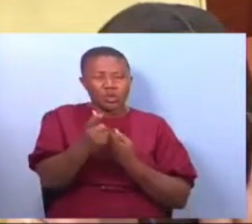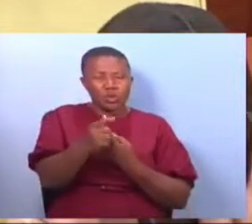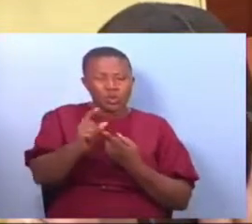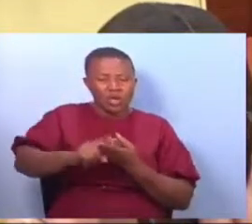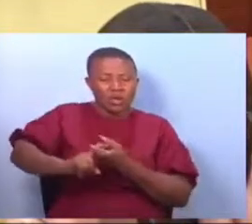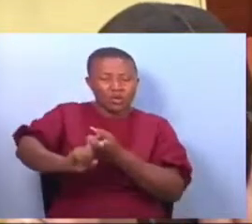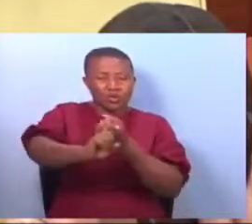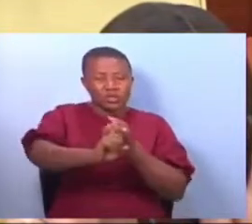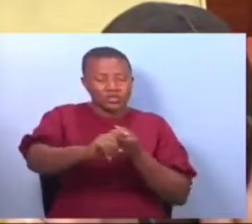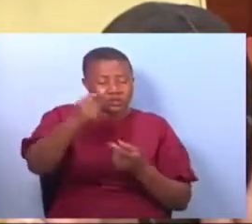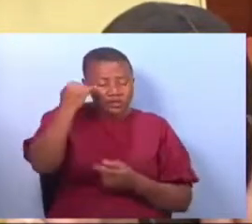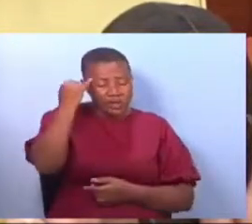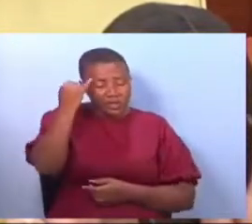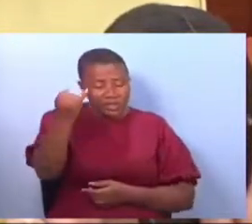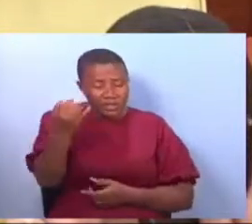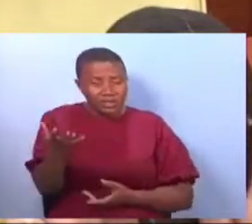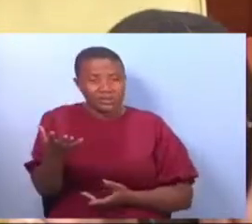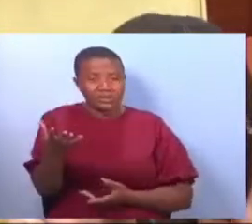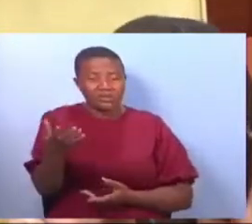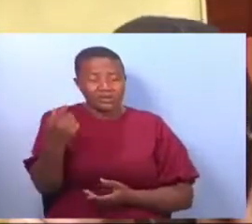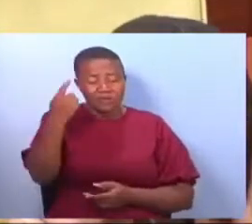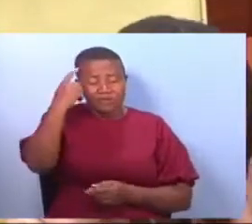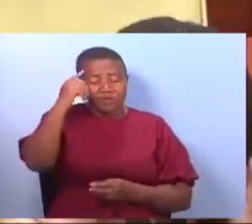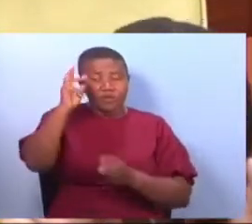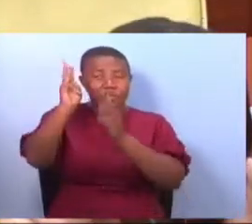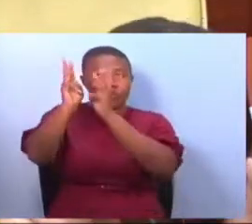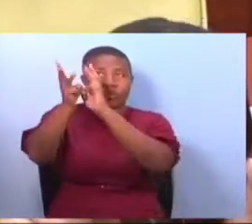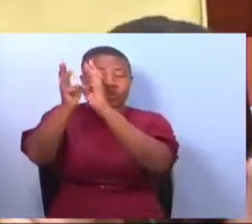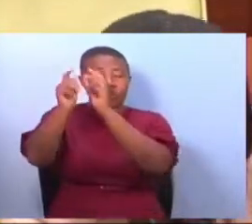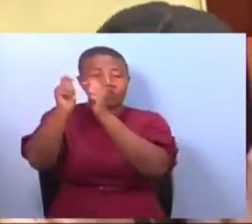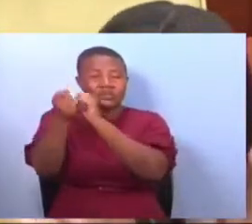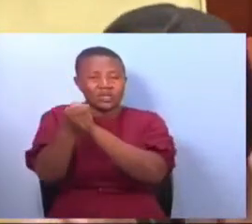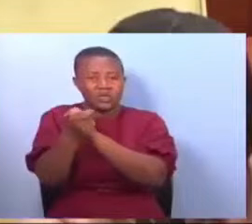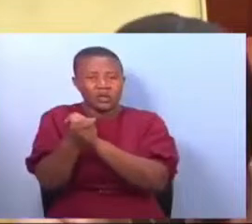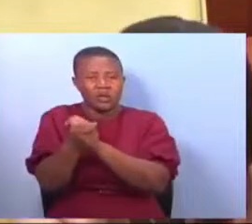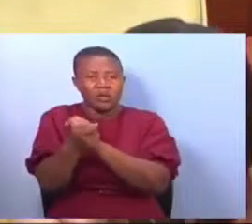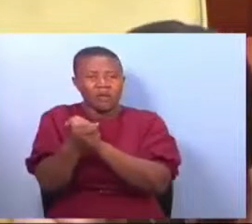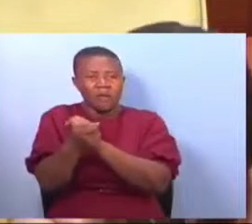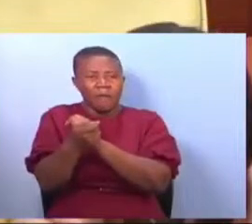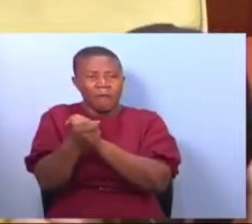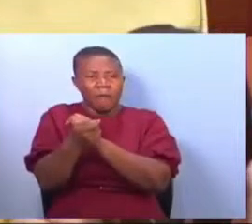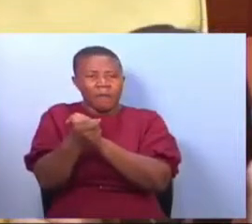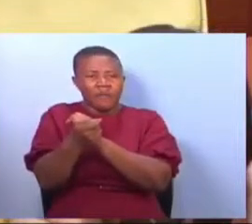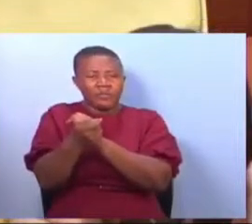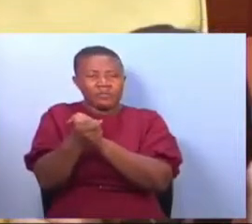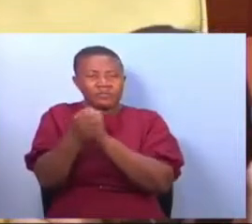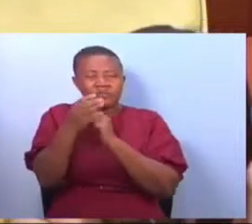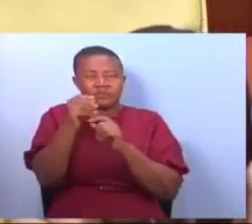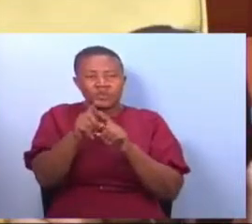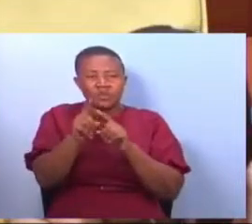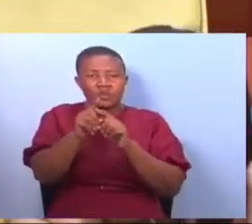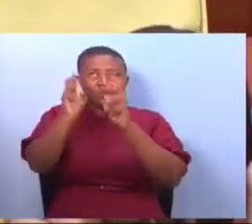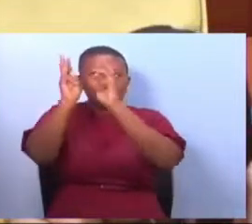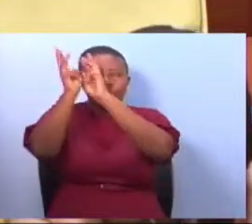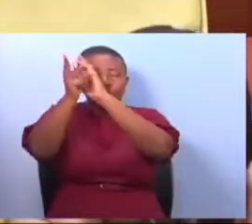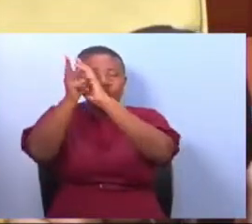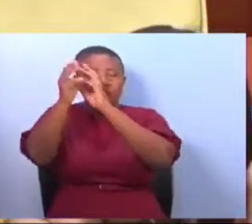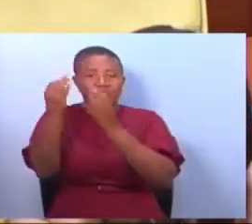ideas of climate action, key issue of the ideas of climate finance will get to the